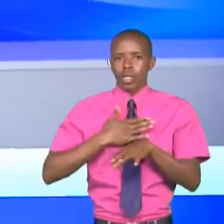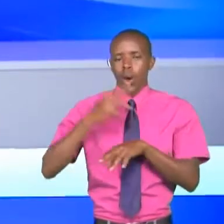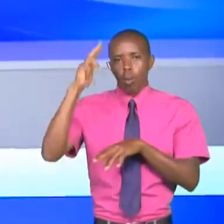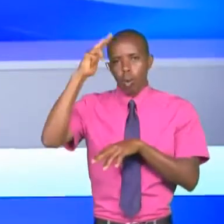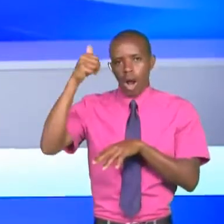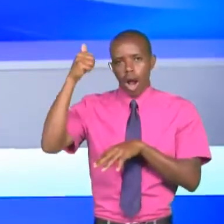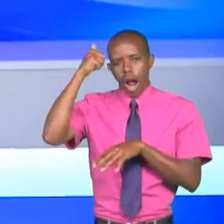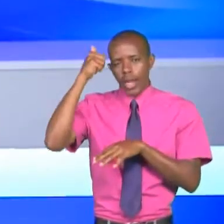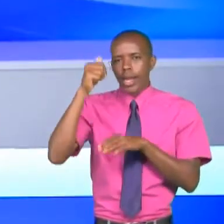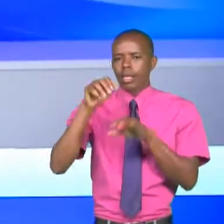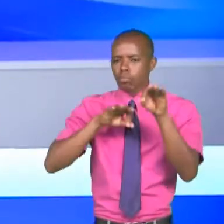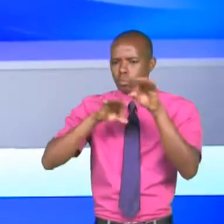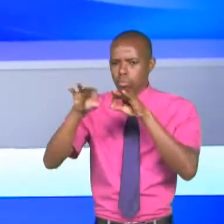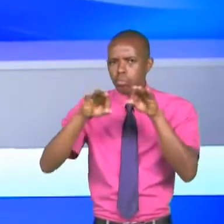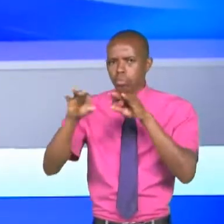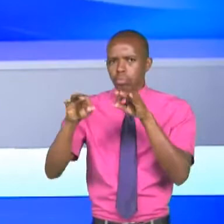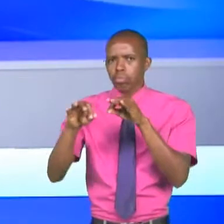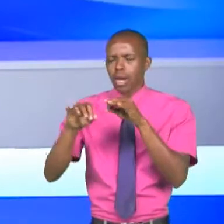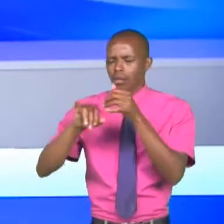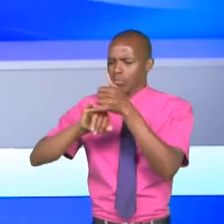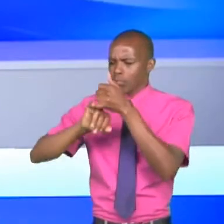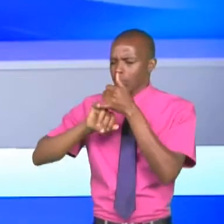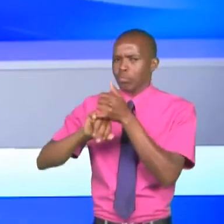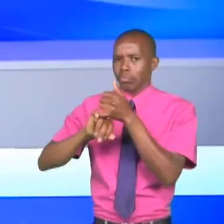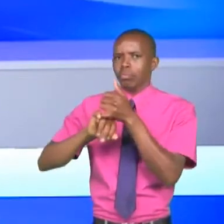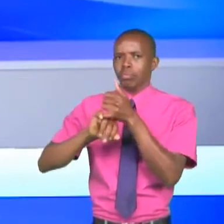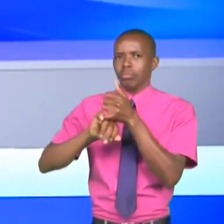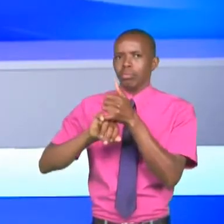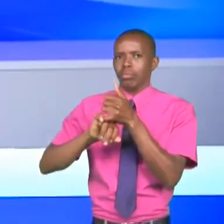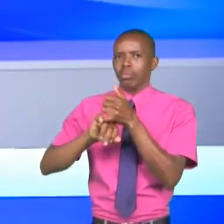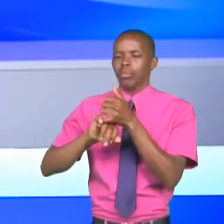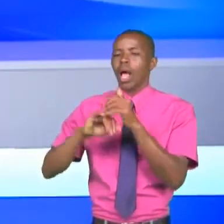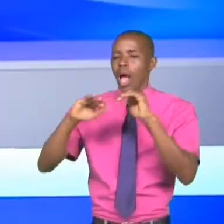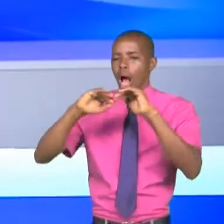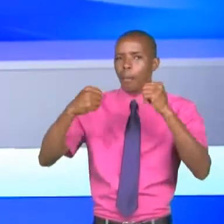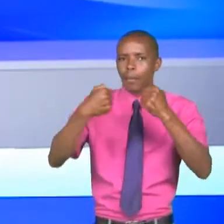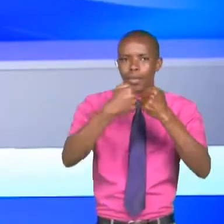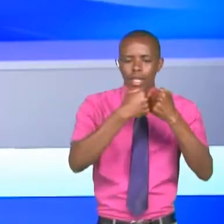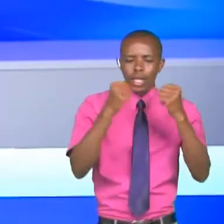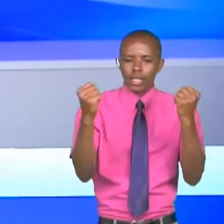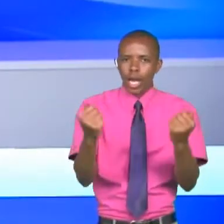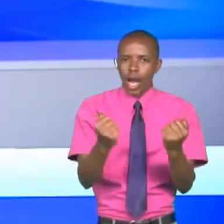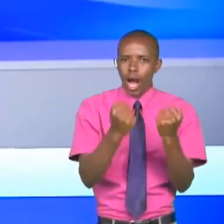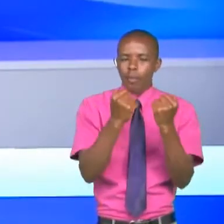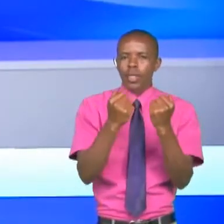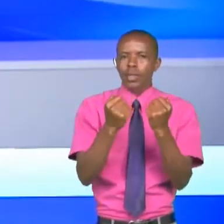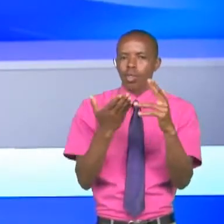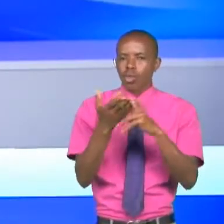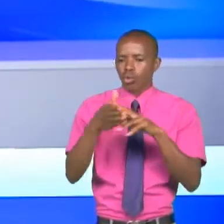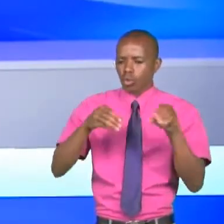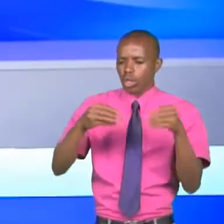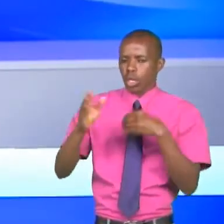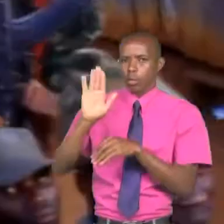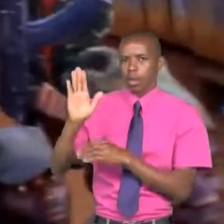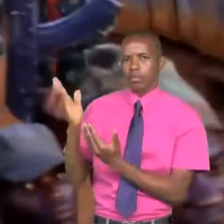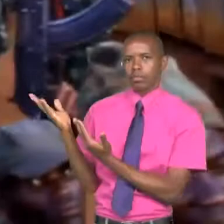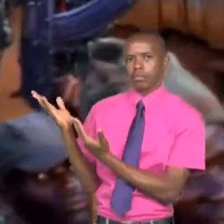now reports, their union is extraordinary despite the challenges that come with their disability.